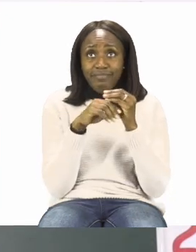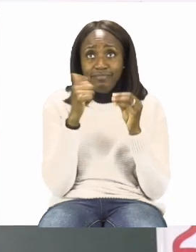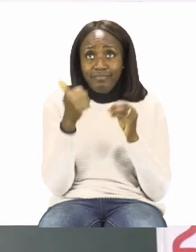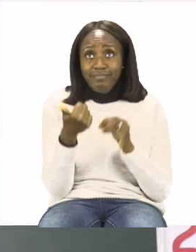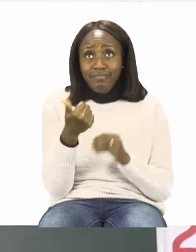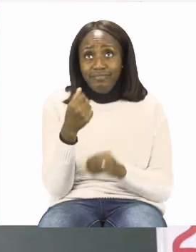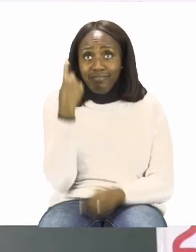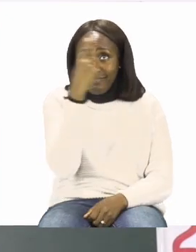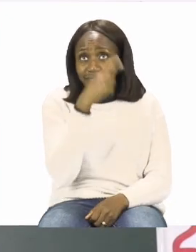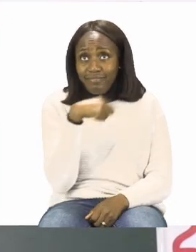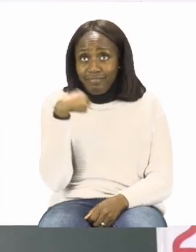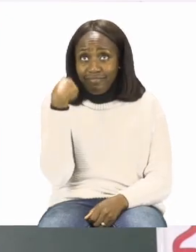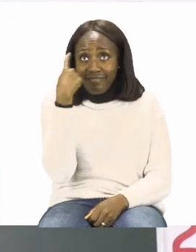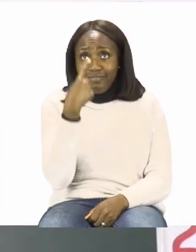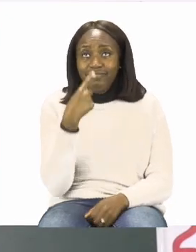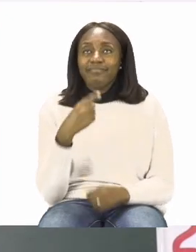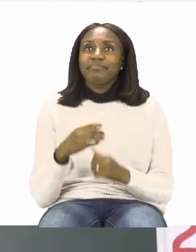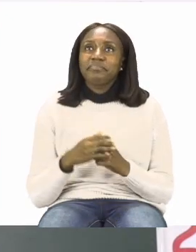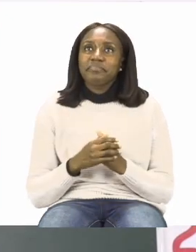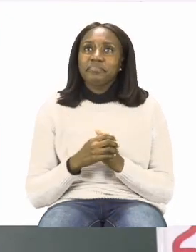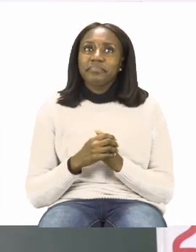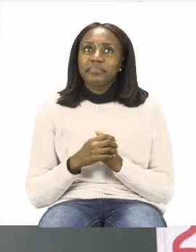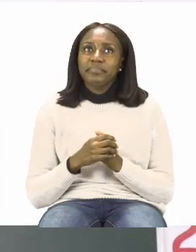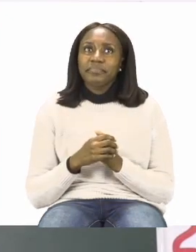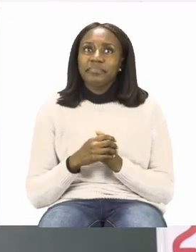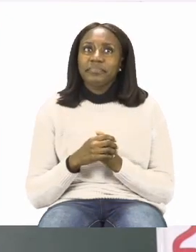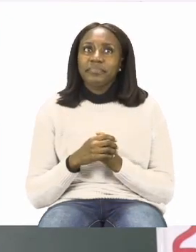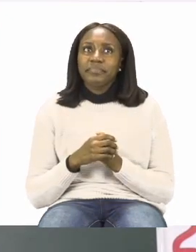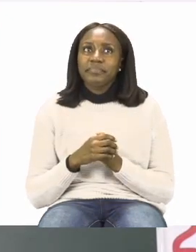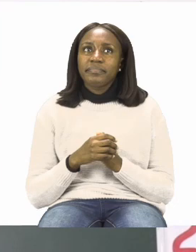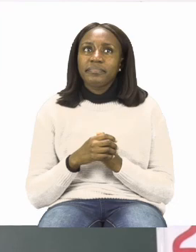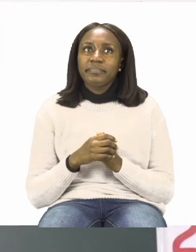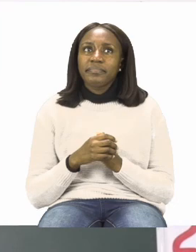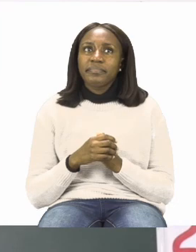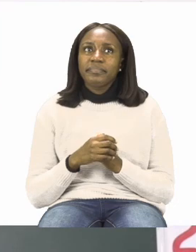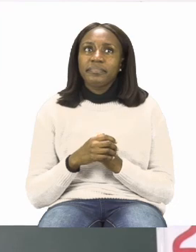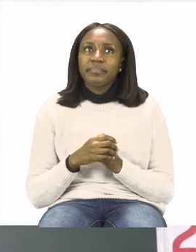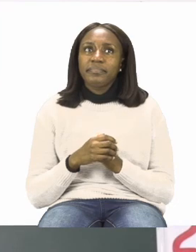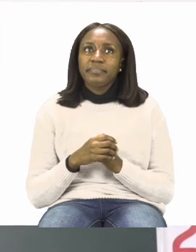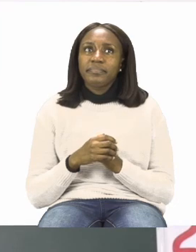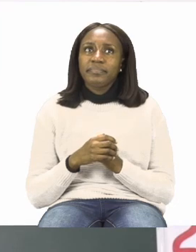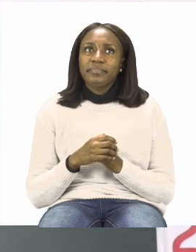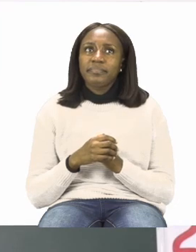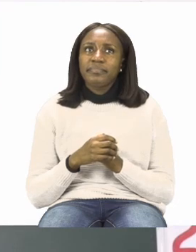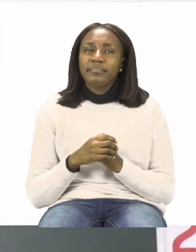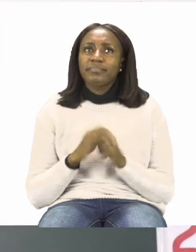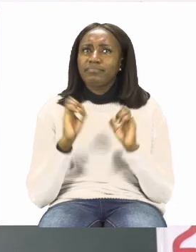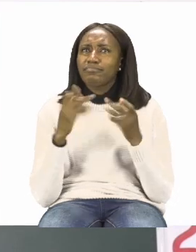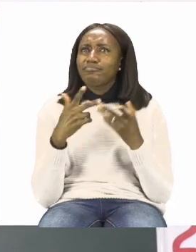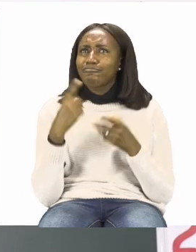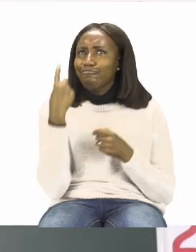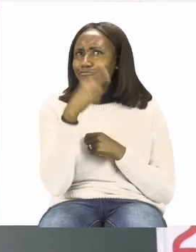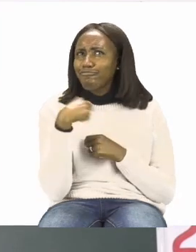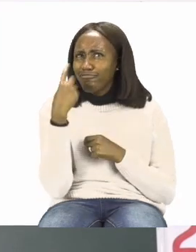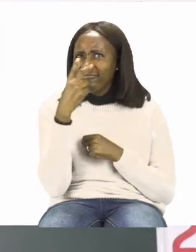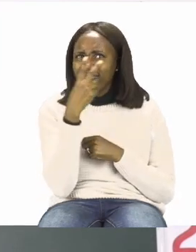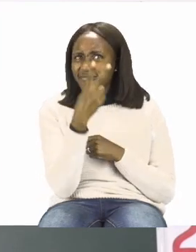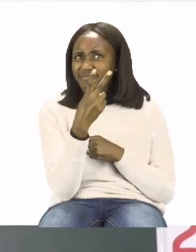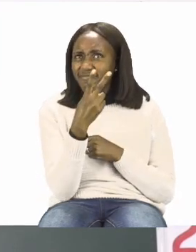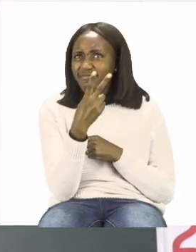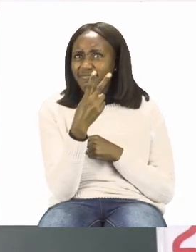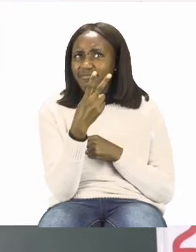picture. Right. So in this row, how many faces do I have